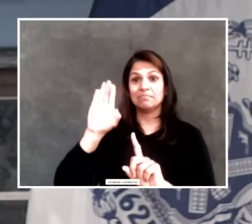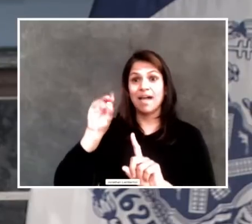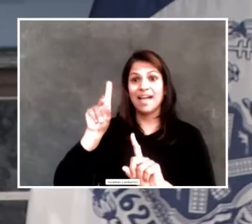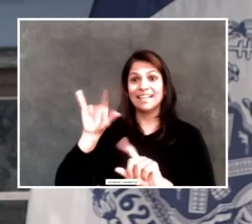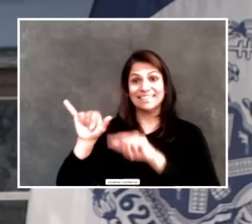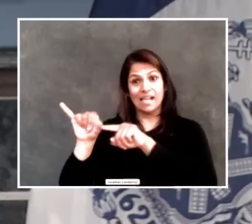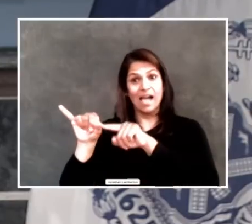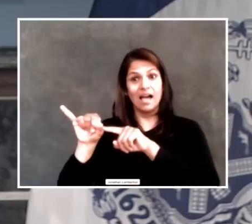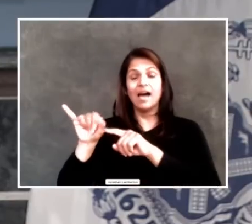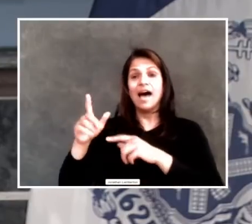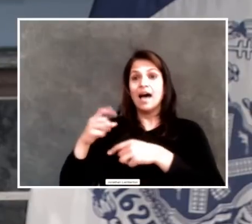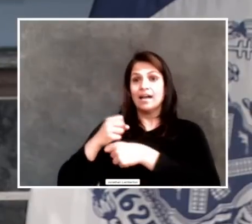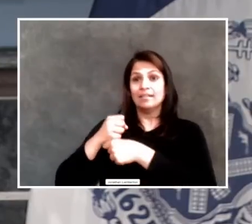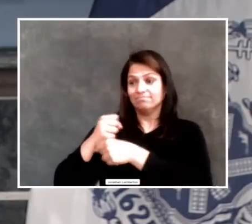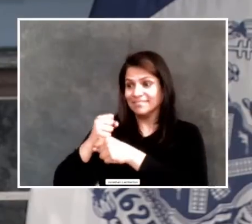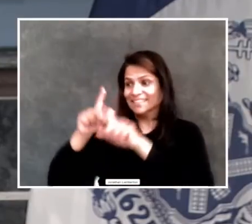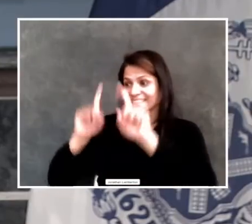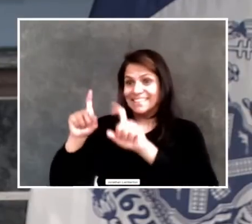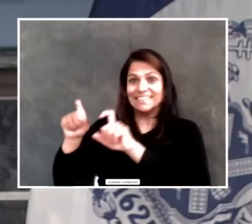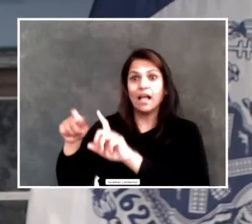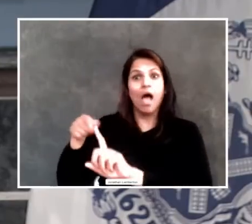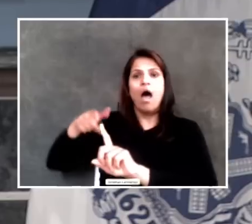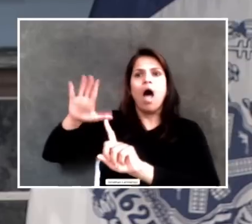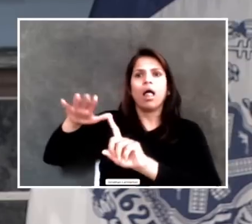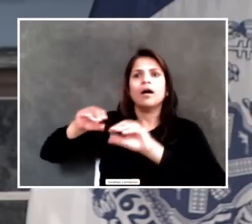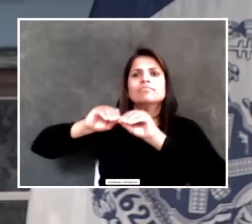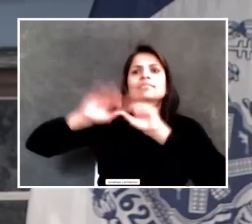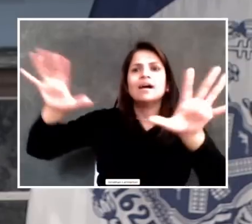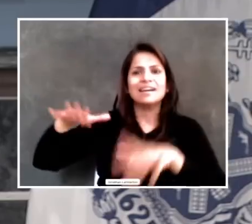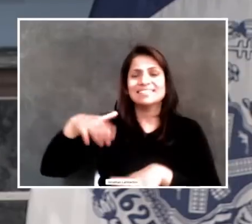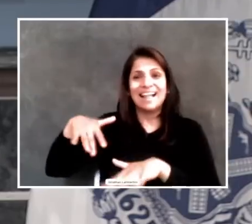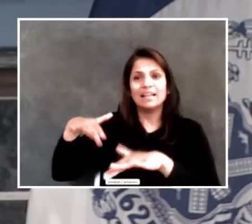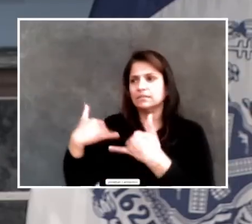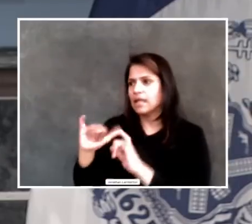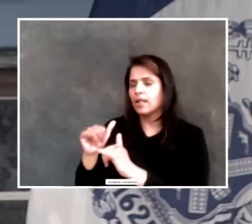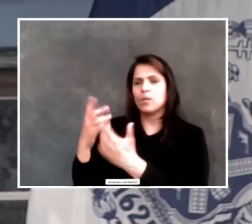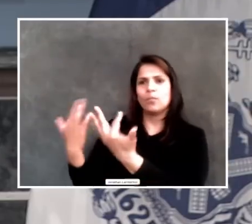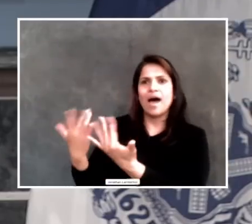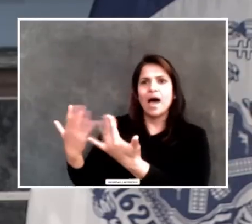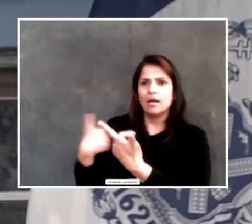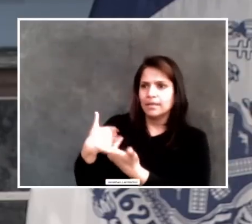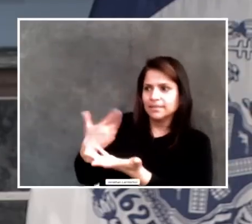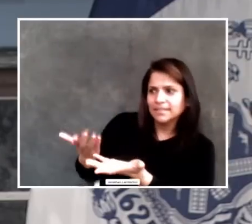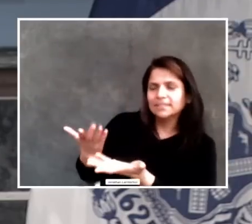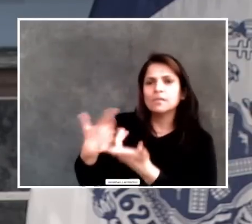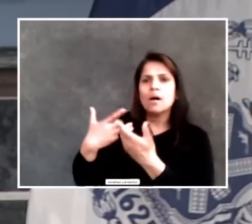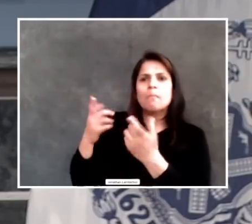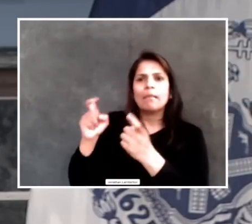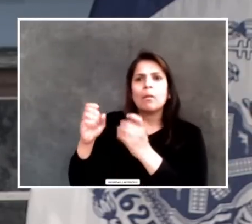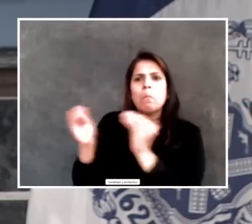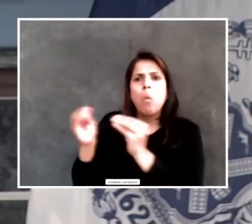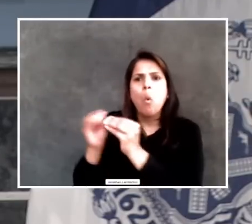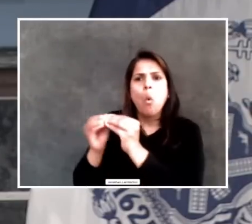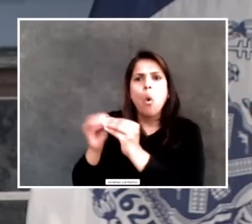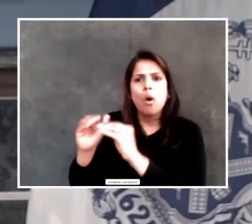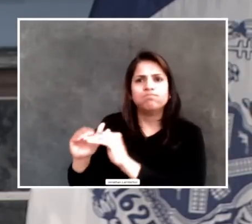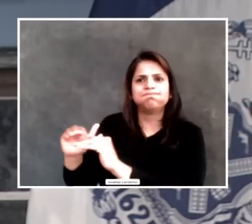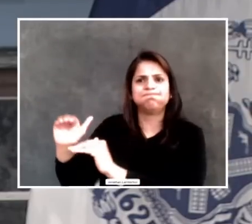one of the things that all the doctors have talked about is, to focus on symptoms, which is at least